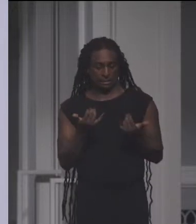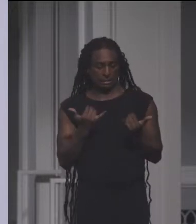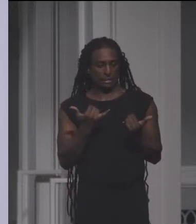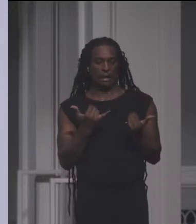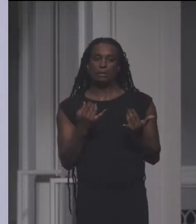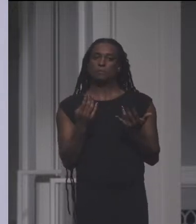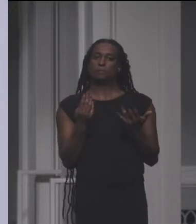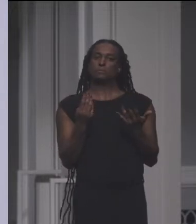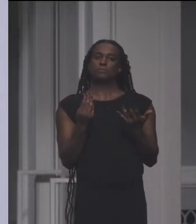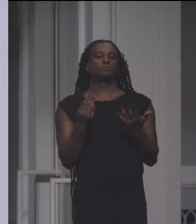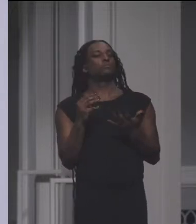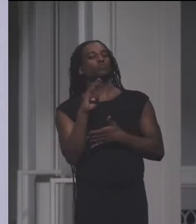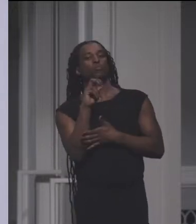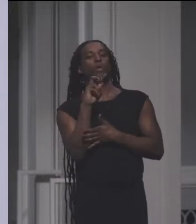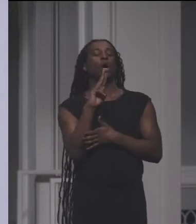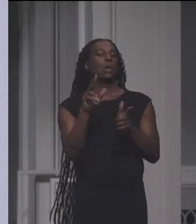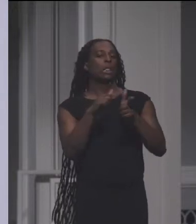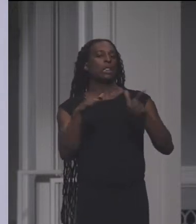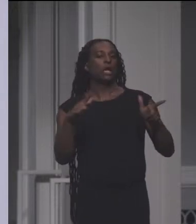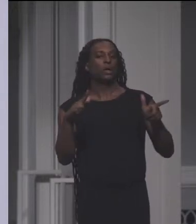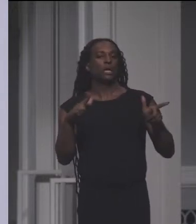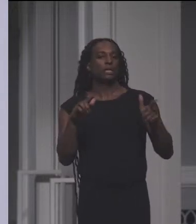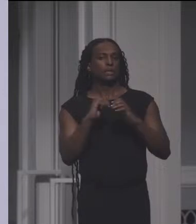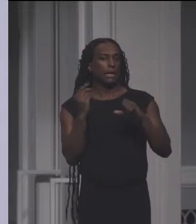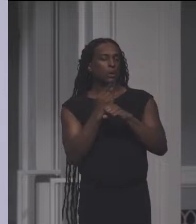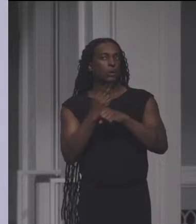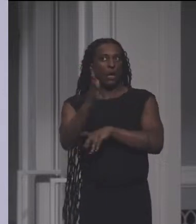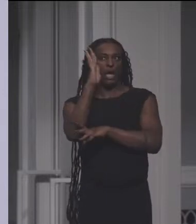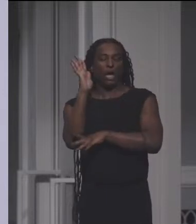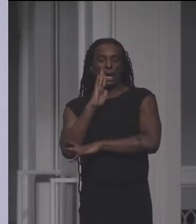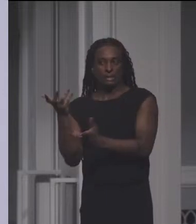been taught and used to construct these differences?